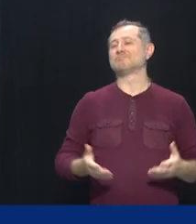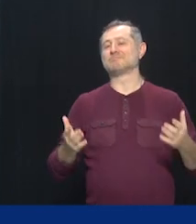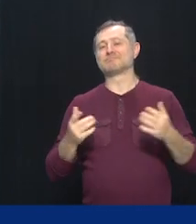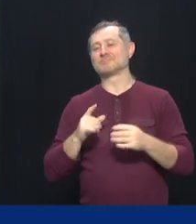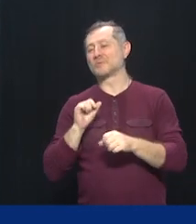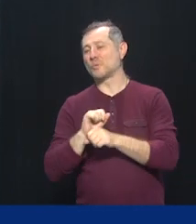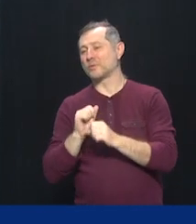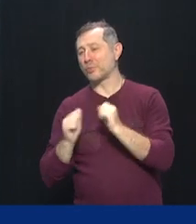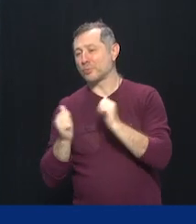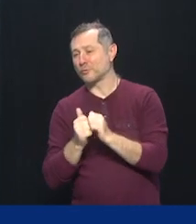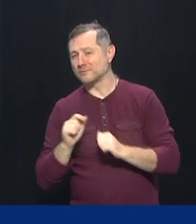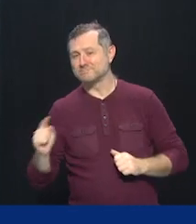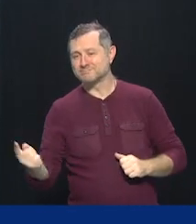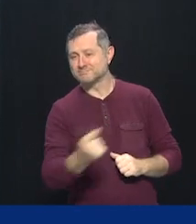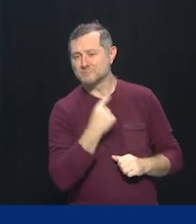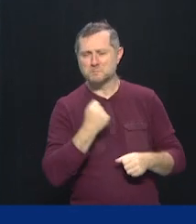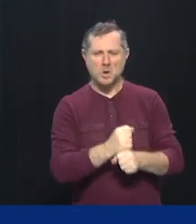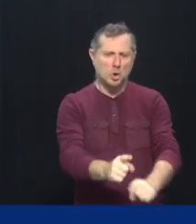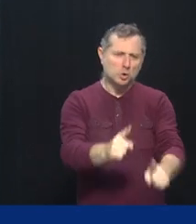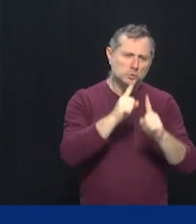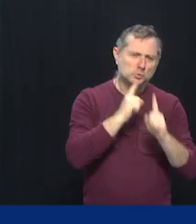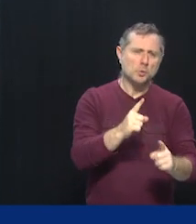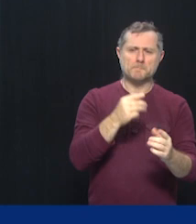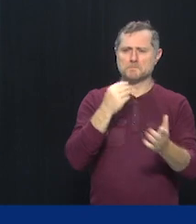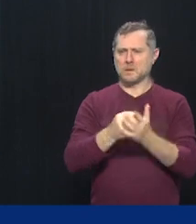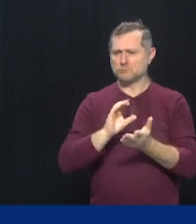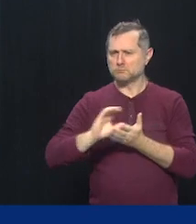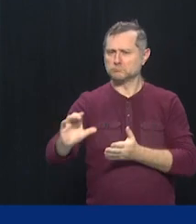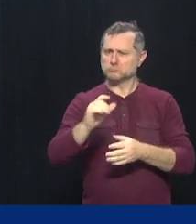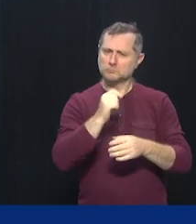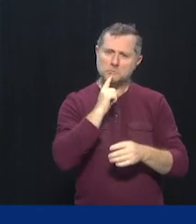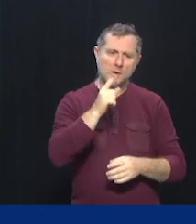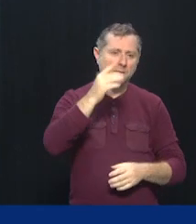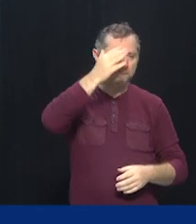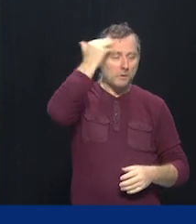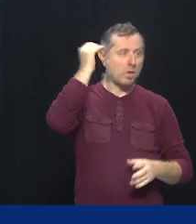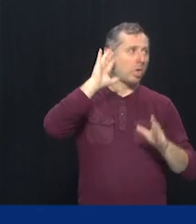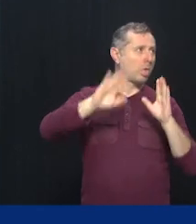money available. We have to make sure I didn't forget something. There might be some other great announcement, but